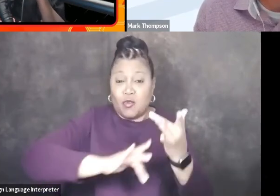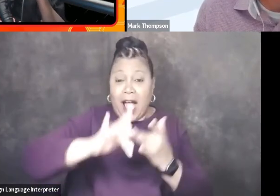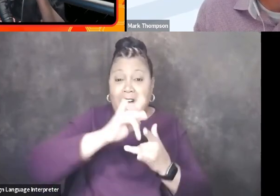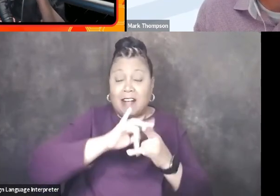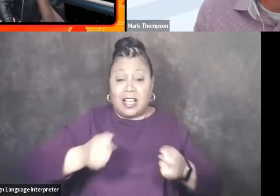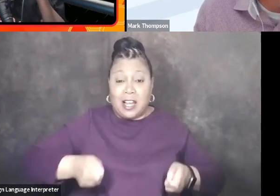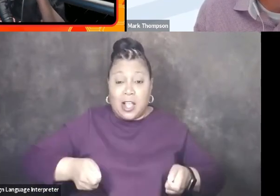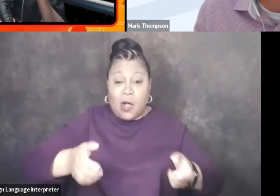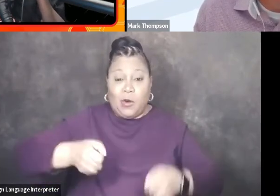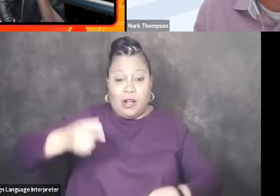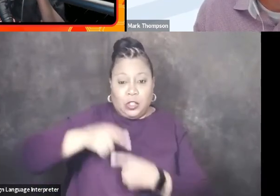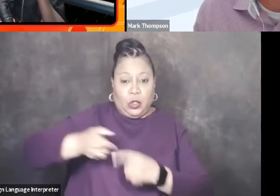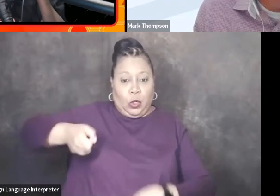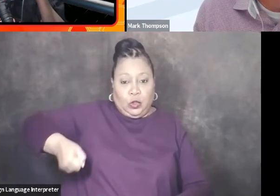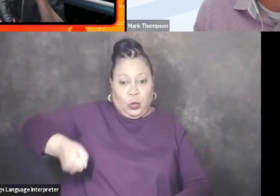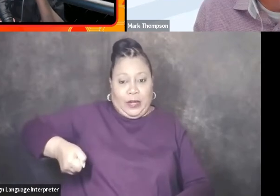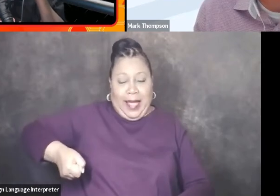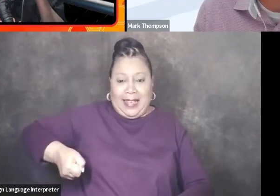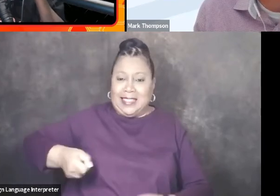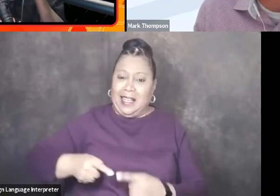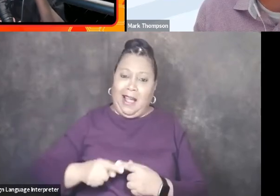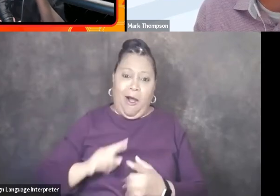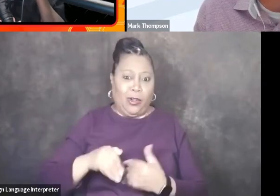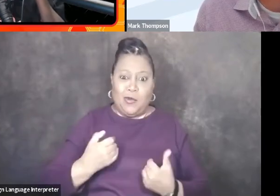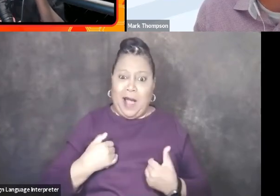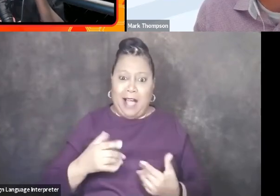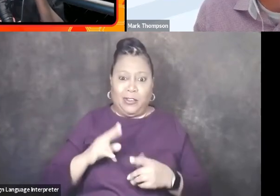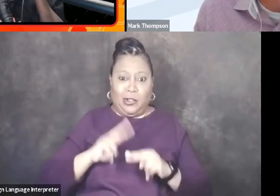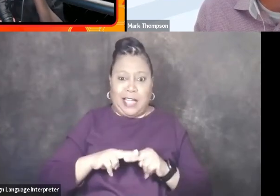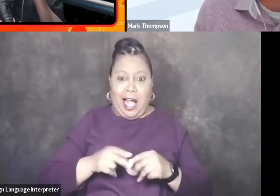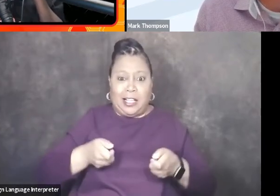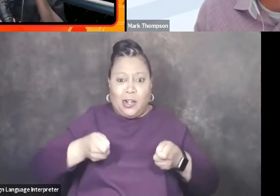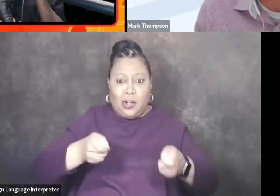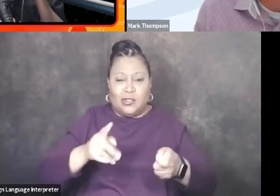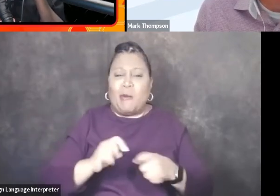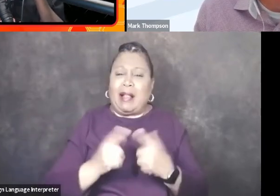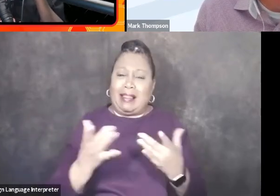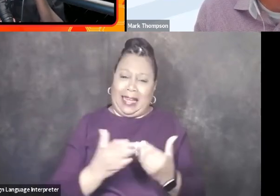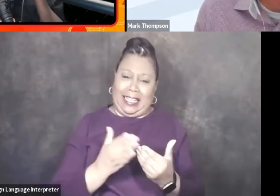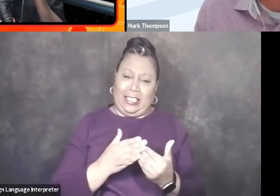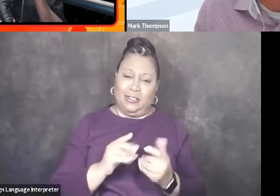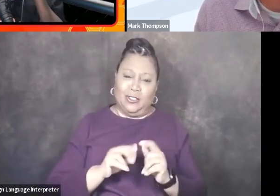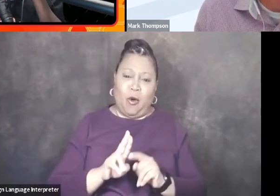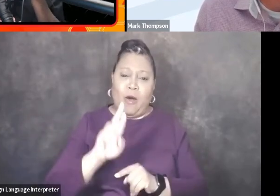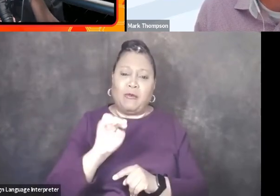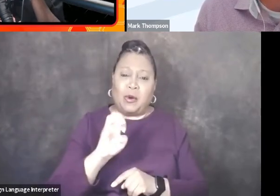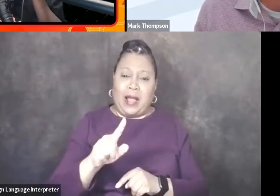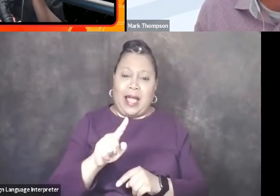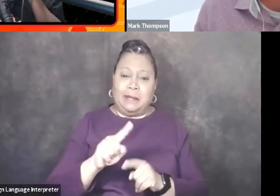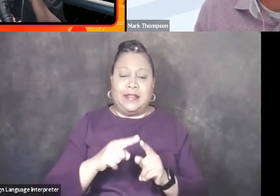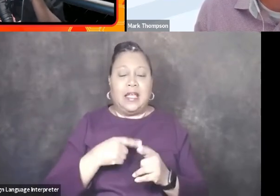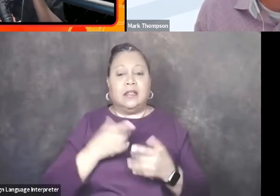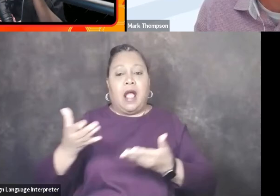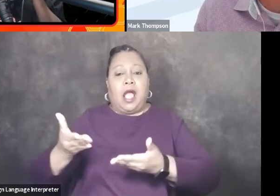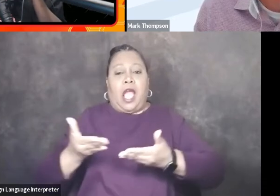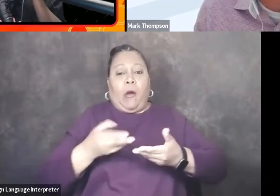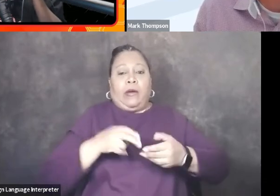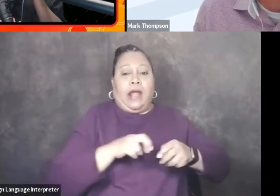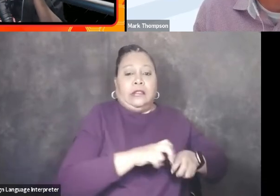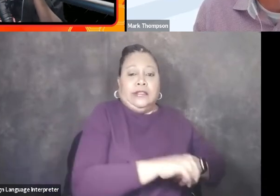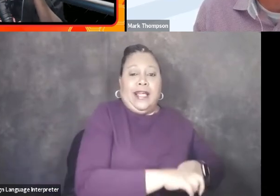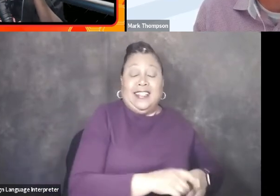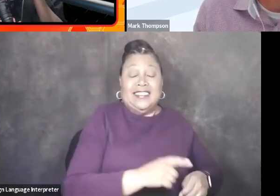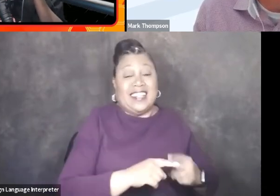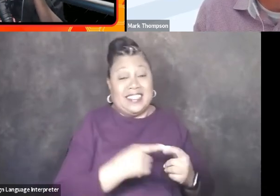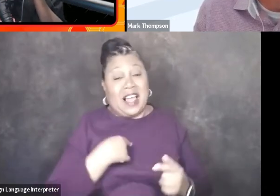wheeling your suitcase, or you have your child in a stroller, it's a lot easier to go up a ramp than take them down a stairs, right? Tell me So